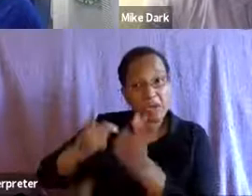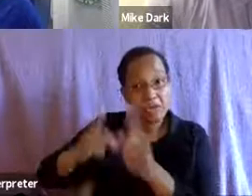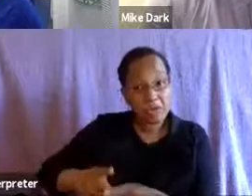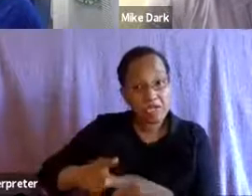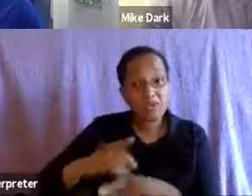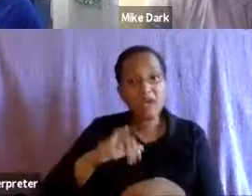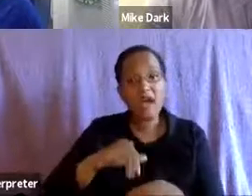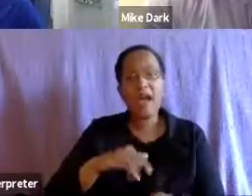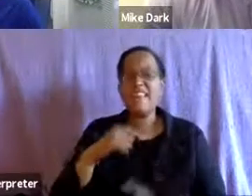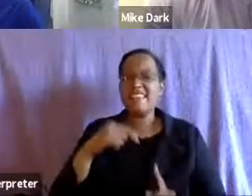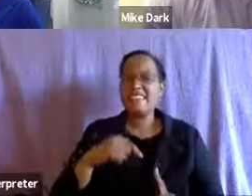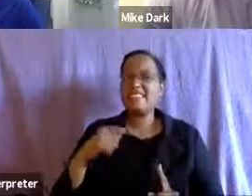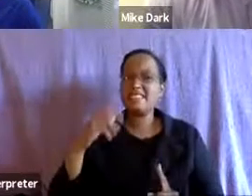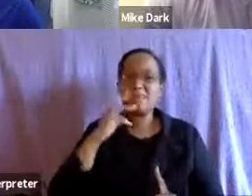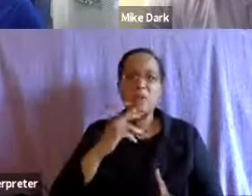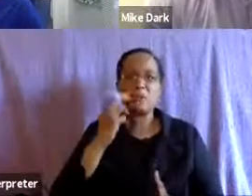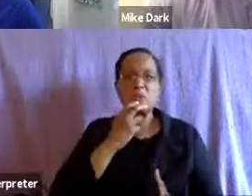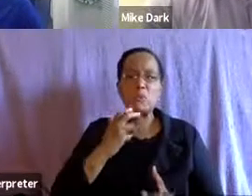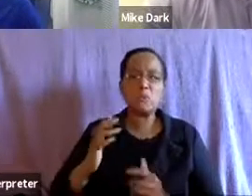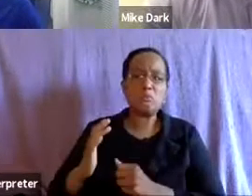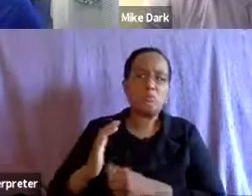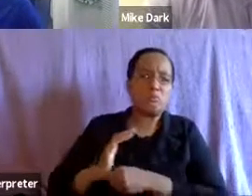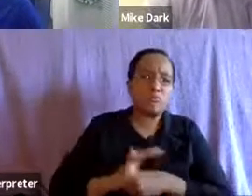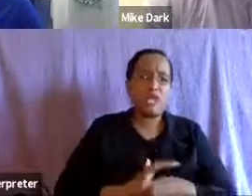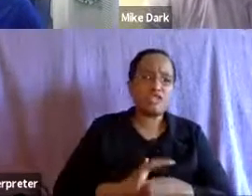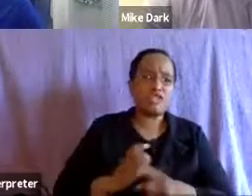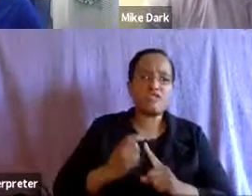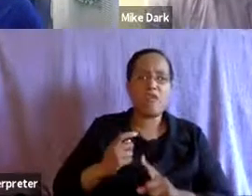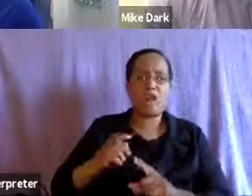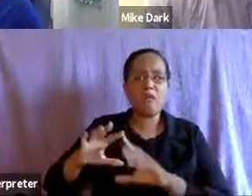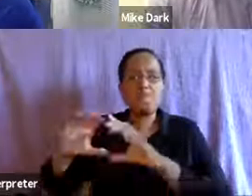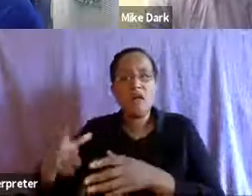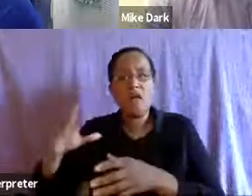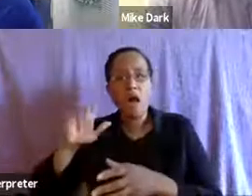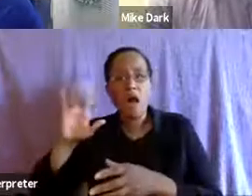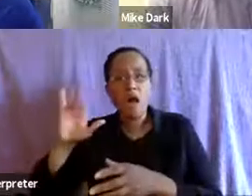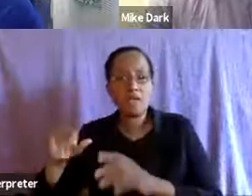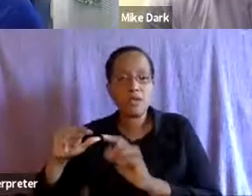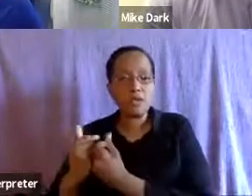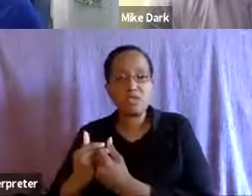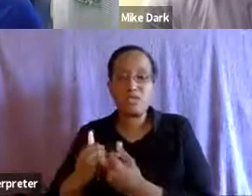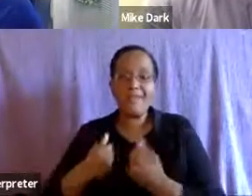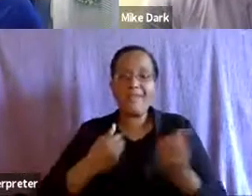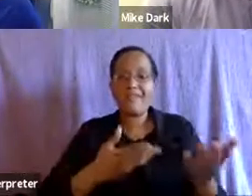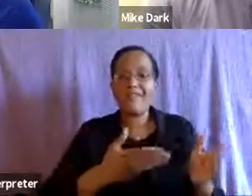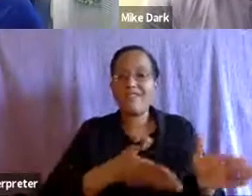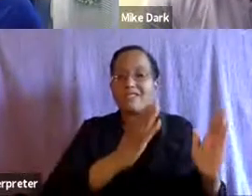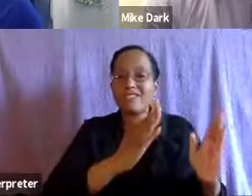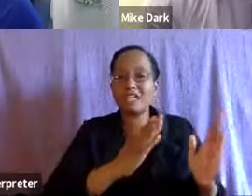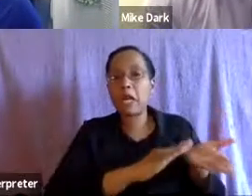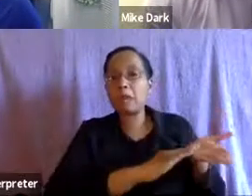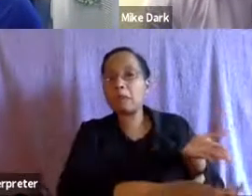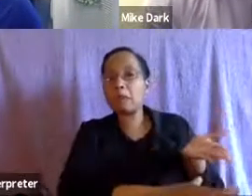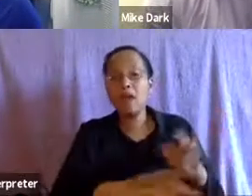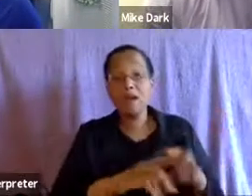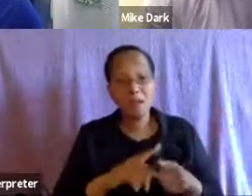in facilities because there is so little access to residents right now. Often it's family and visitors who are the first to